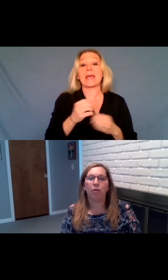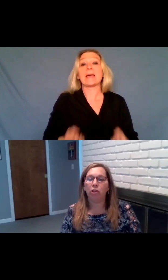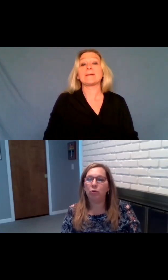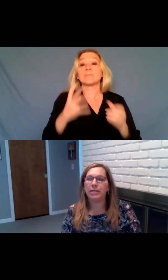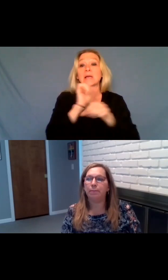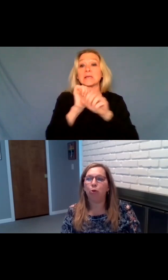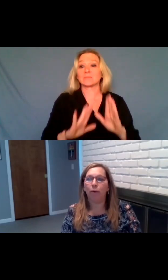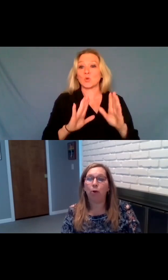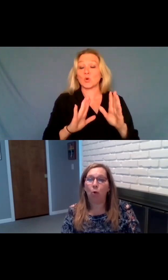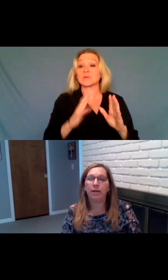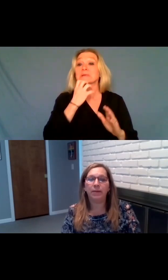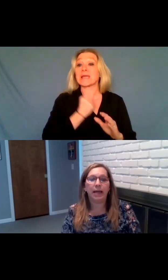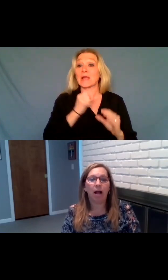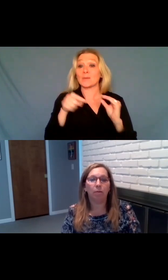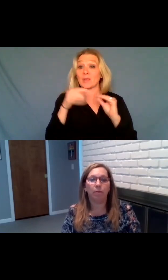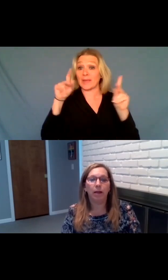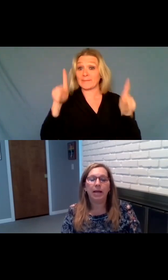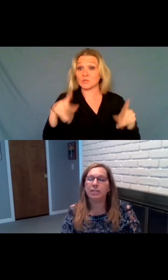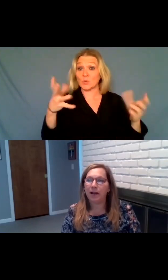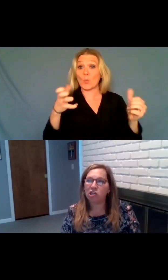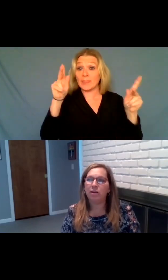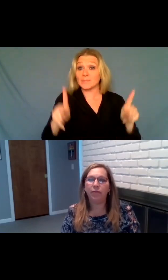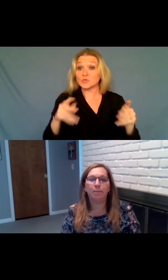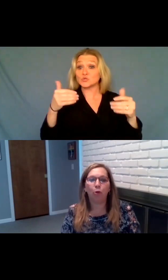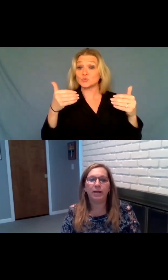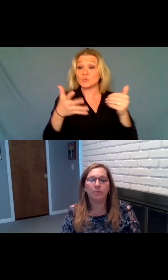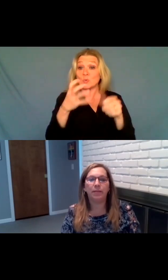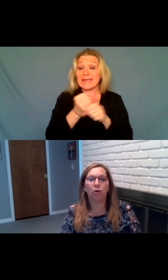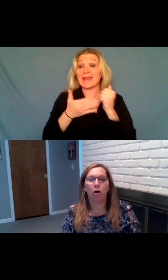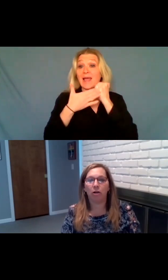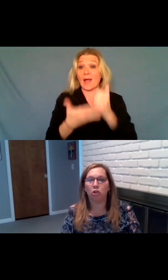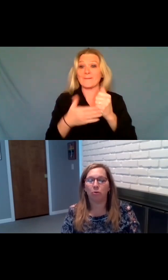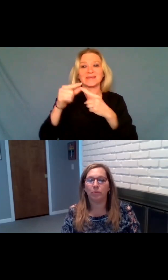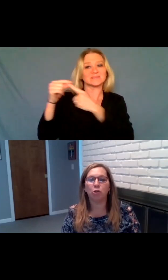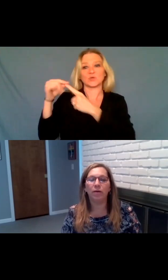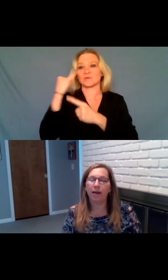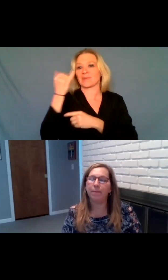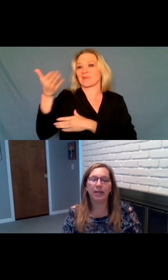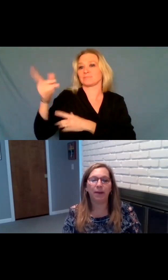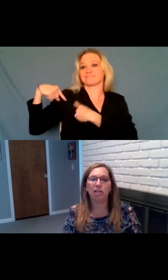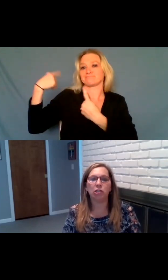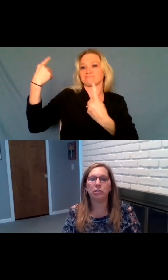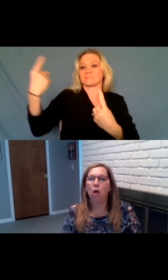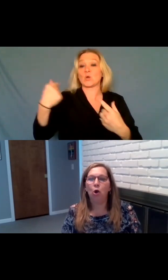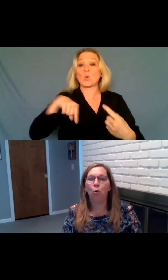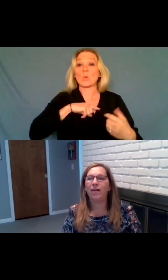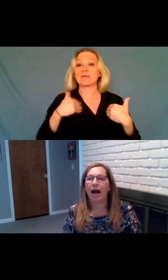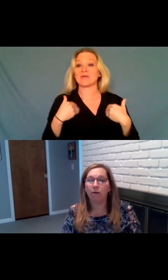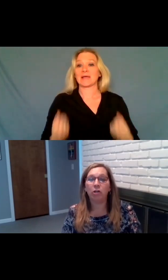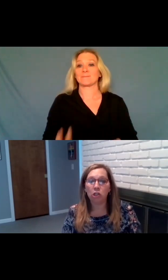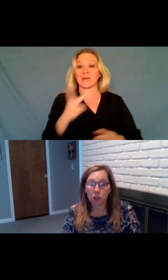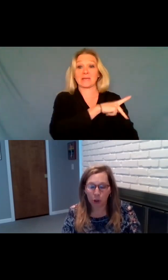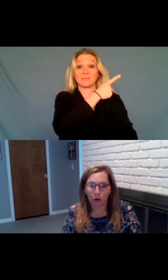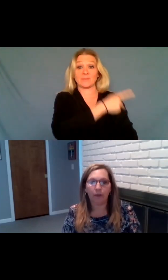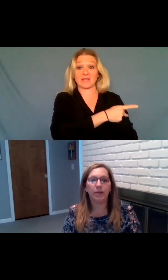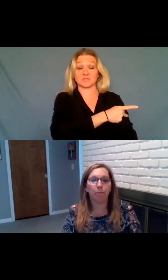care about the using employee and want him to get help, especially if the employee's been there long term. So we've had many patients who have, out